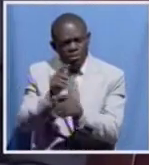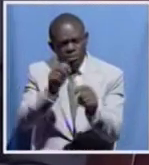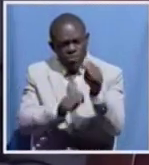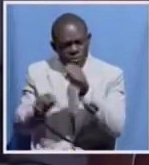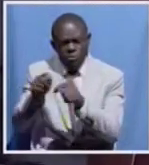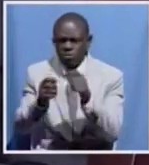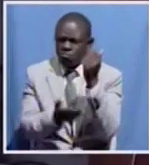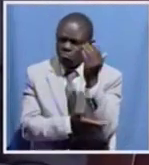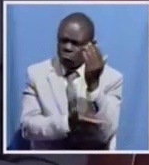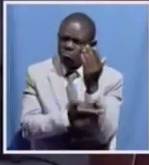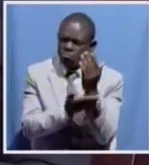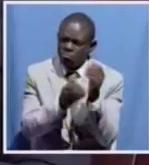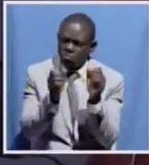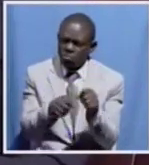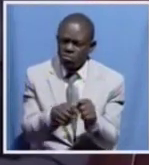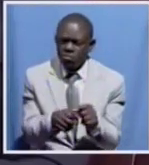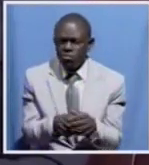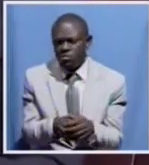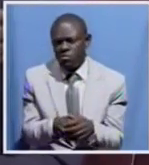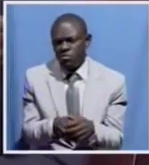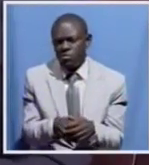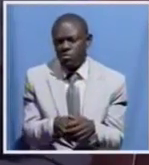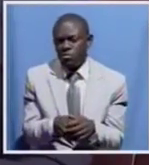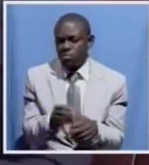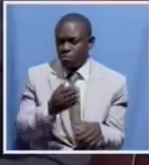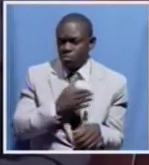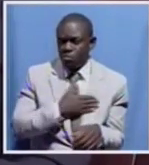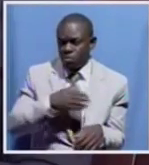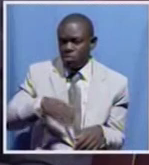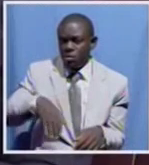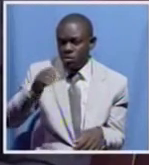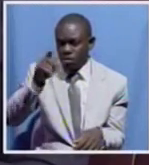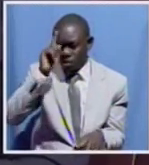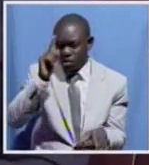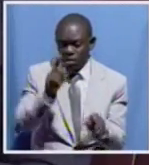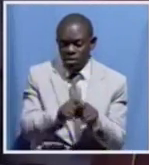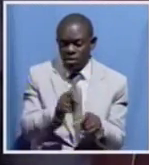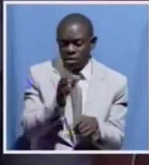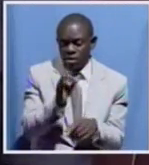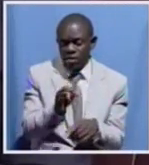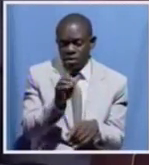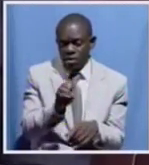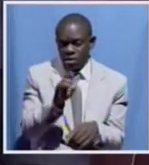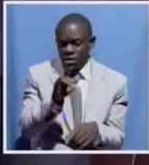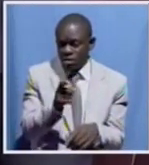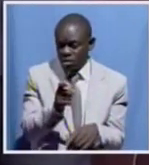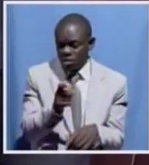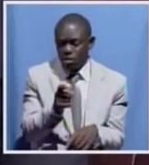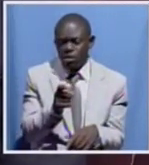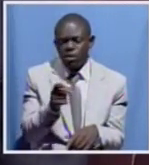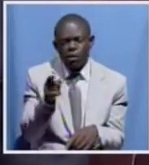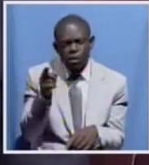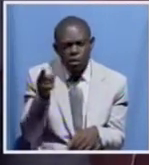participating in the ITB Berlin, and thanks to my big brother, Mr. Felix Chaila, he's been making sure that we always have